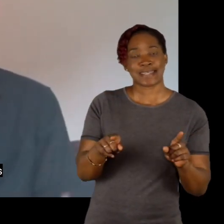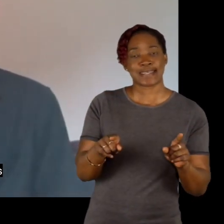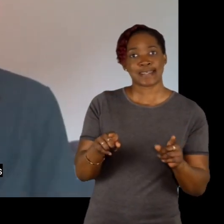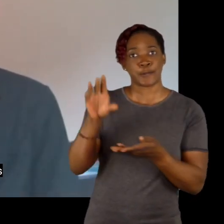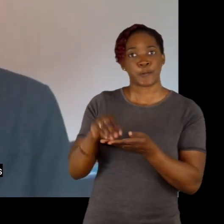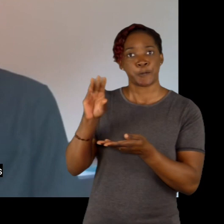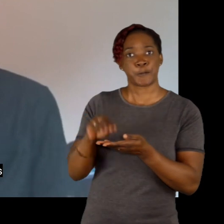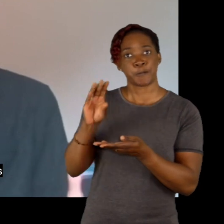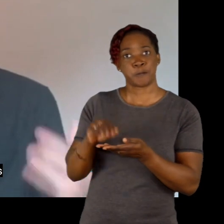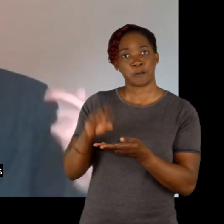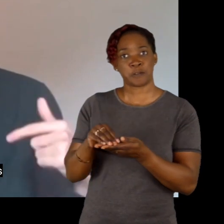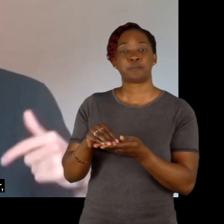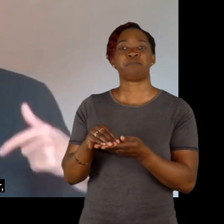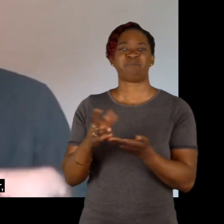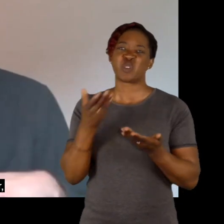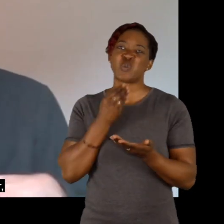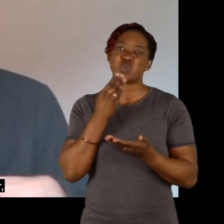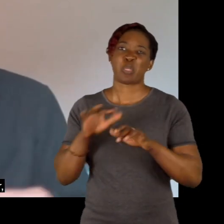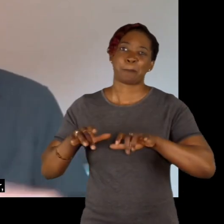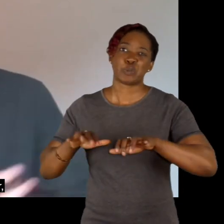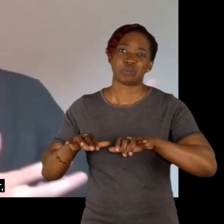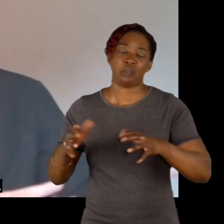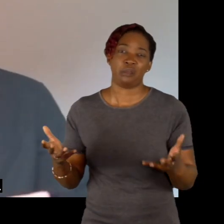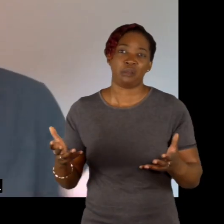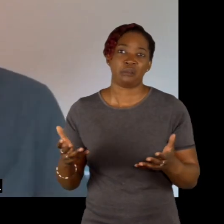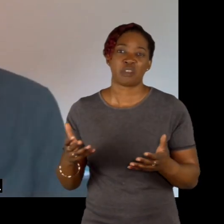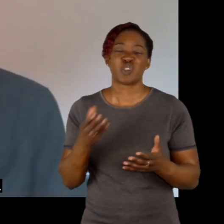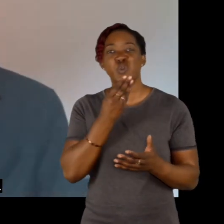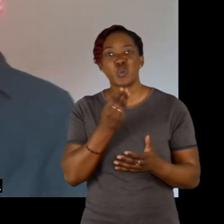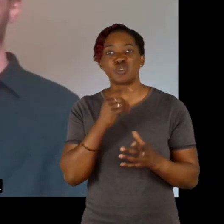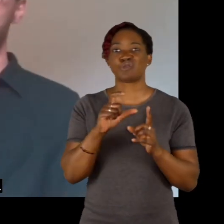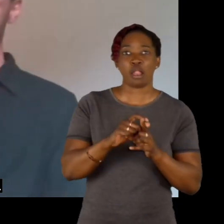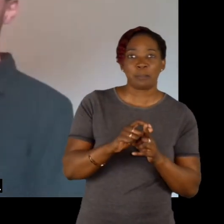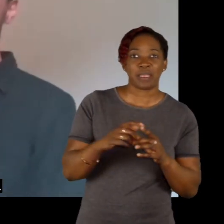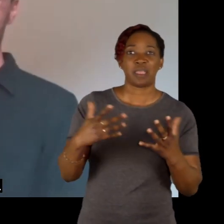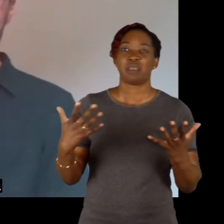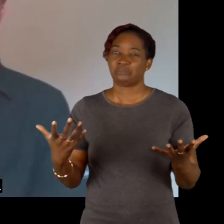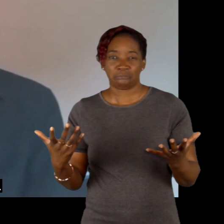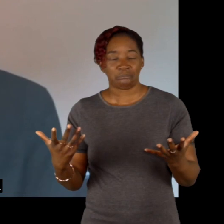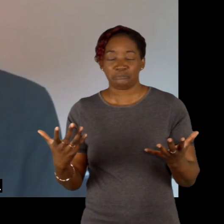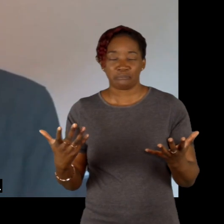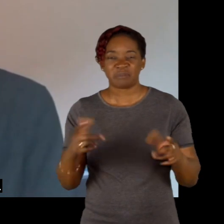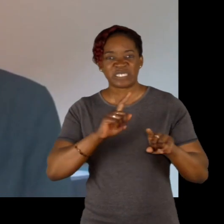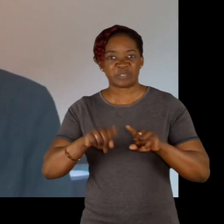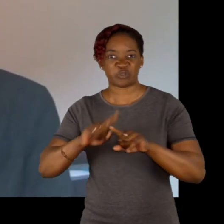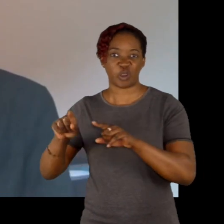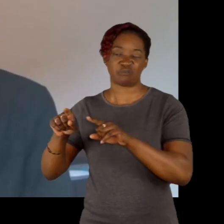sample instruments that I'll create here in my studio at my computer, and playing things like the double bass back